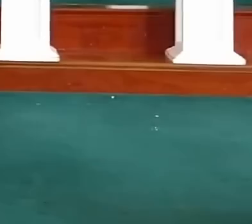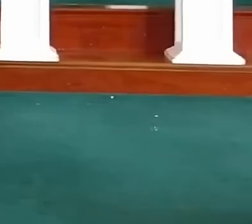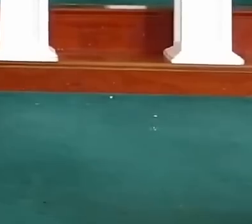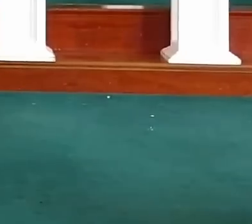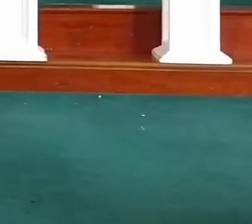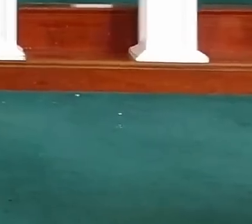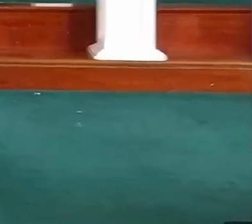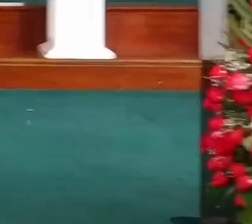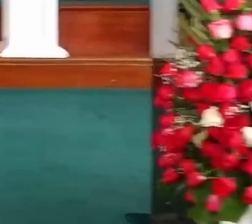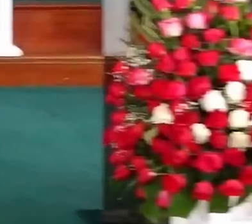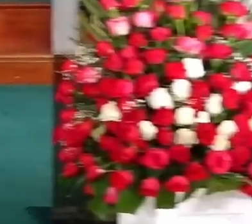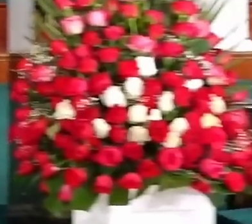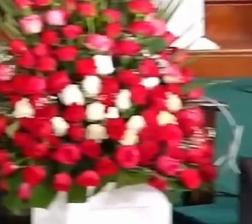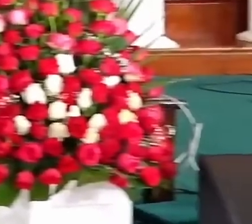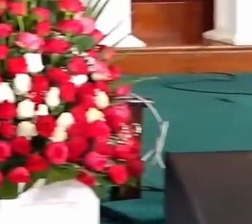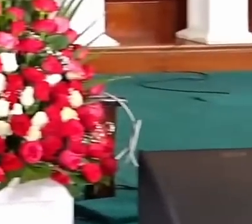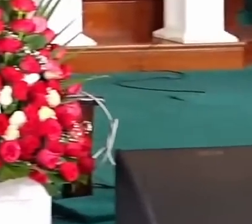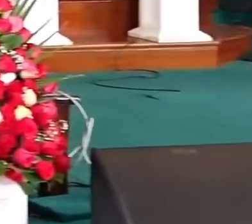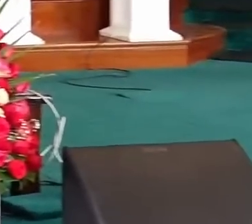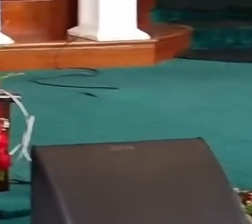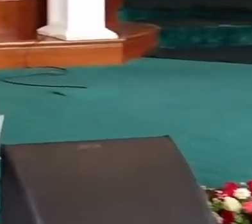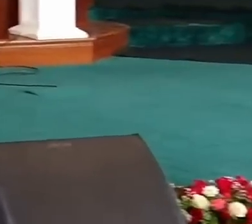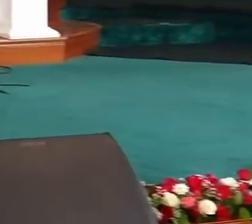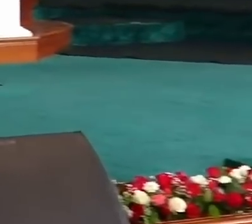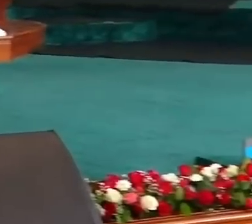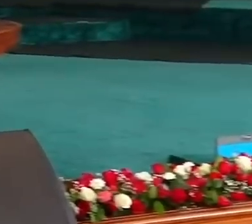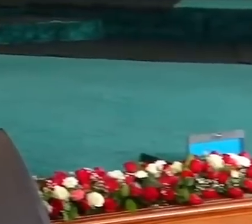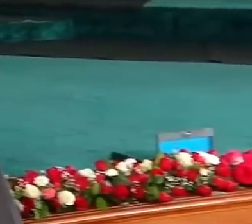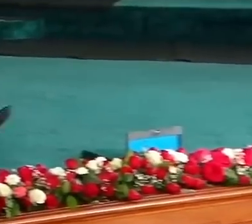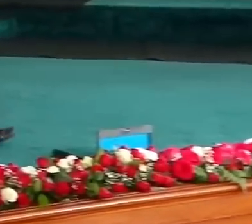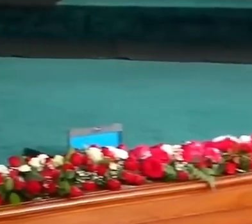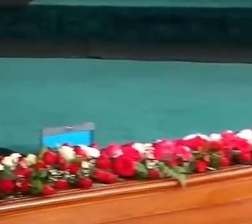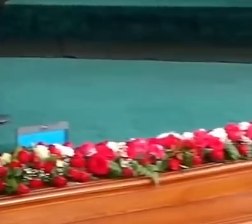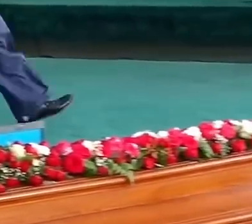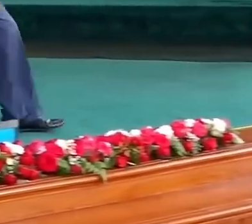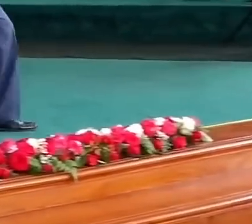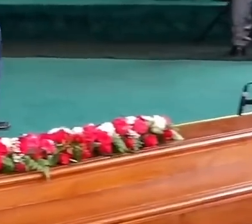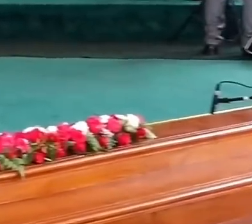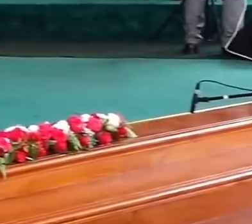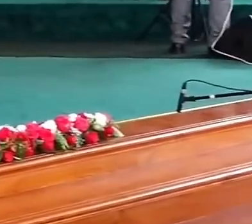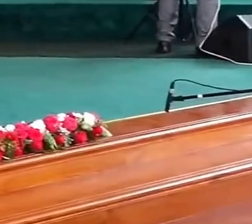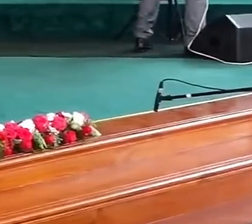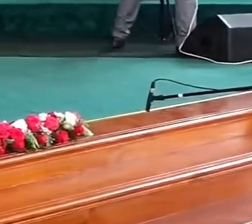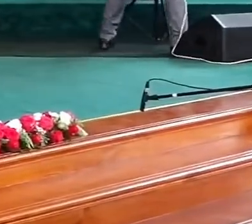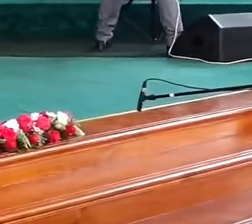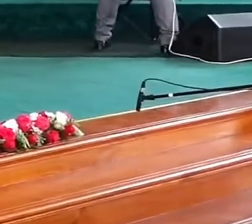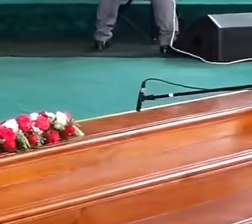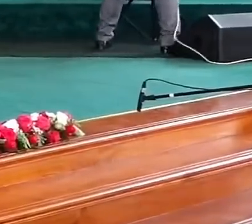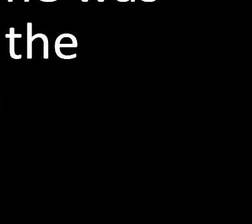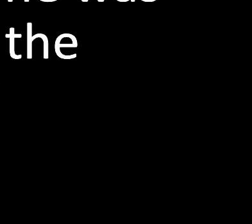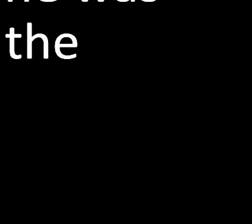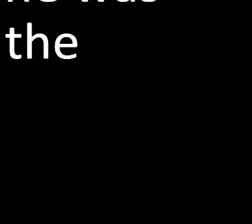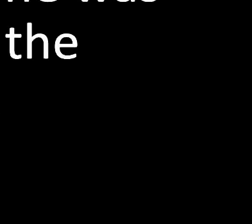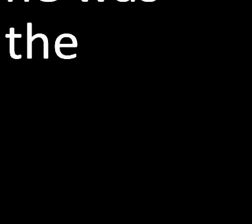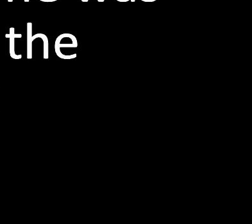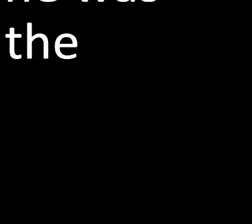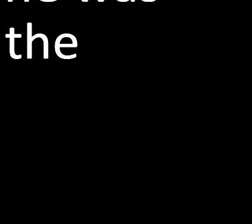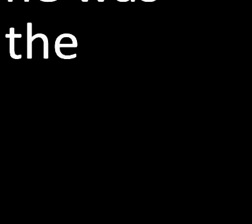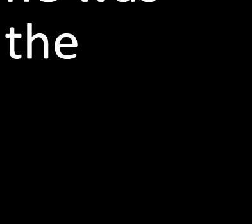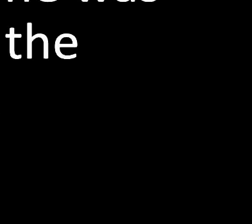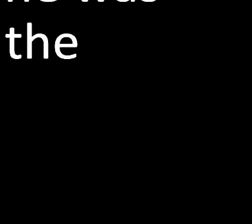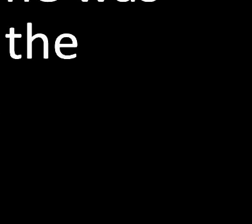wept and wept. Notice those words. Why, John? Why are you bawling? Why are you weeping?